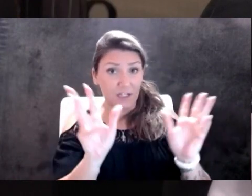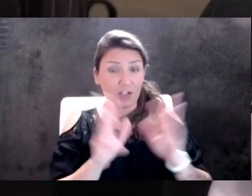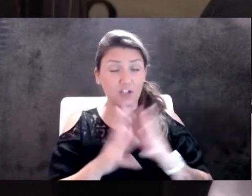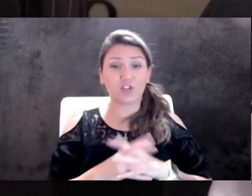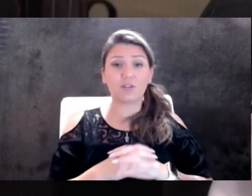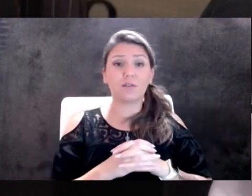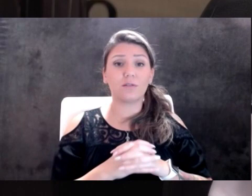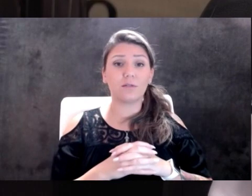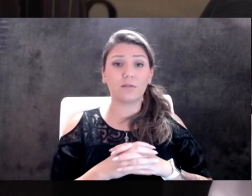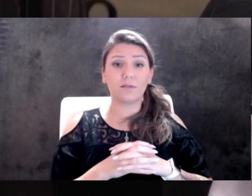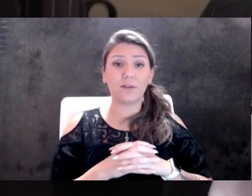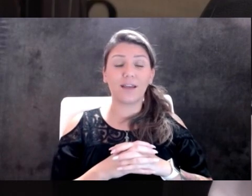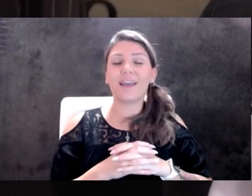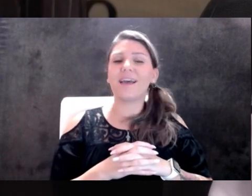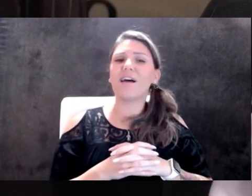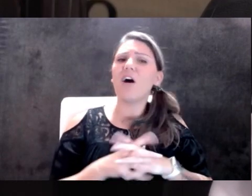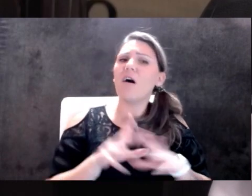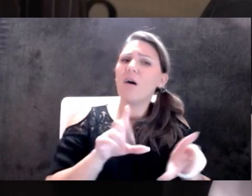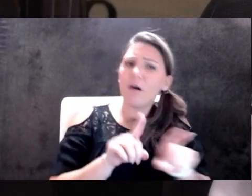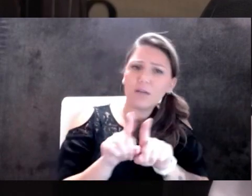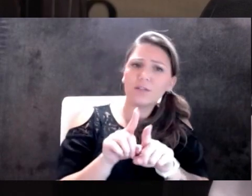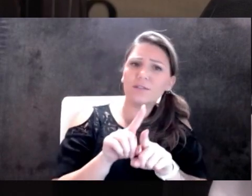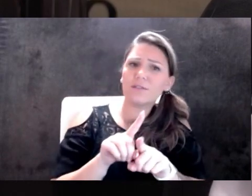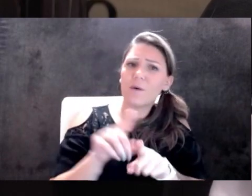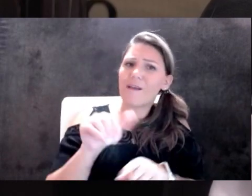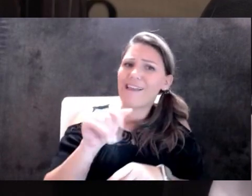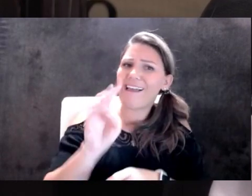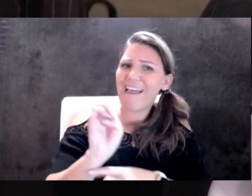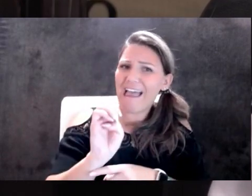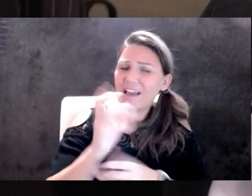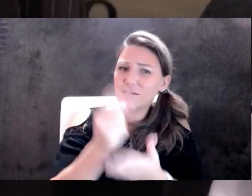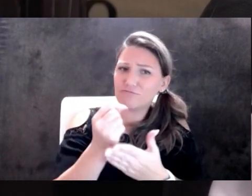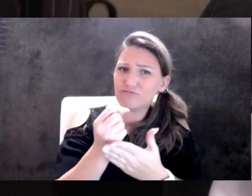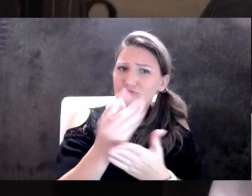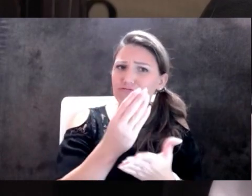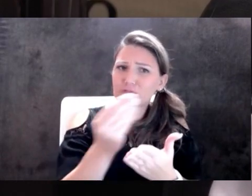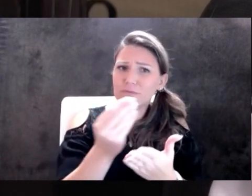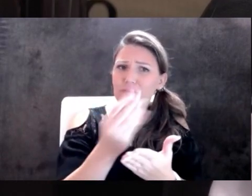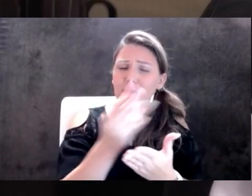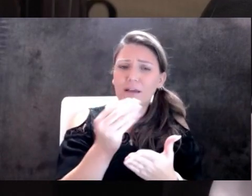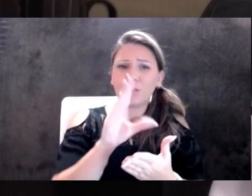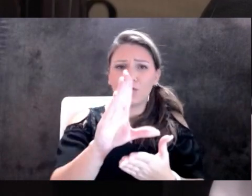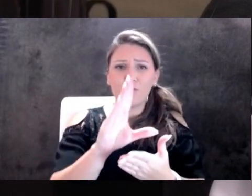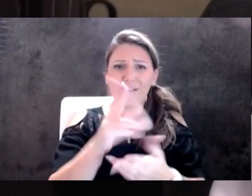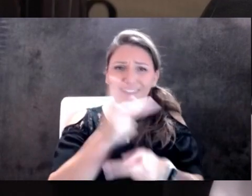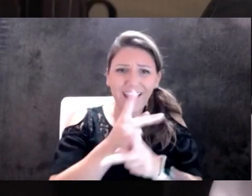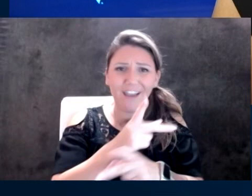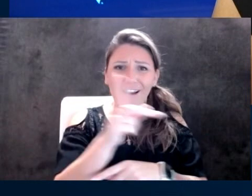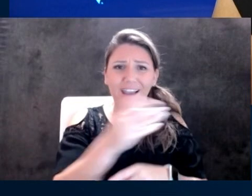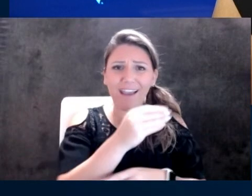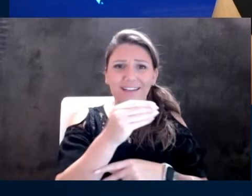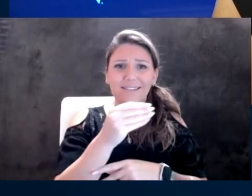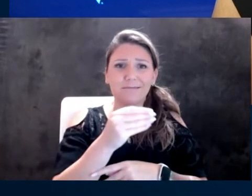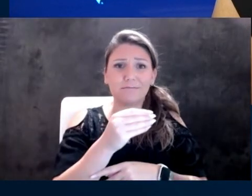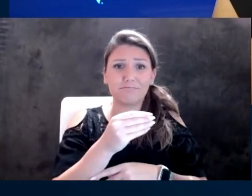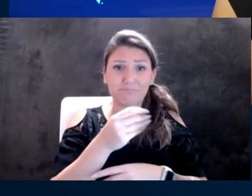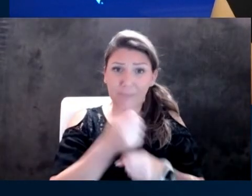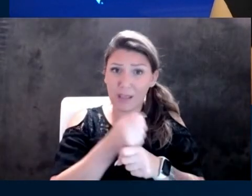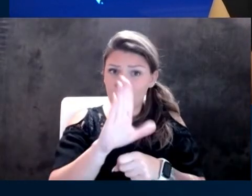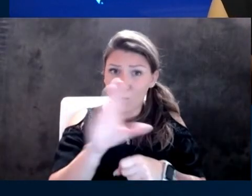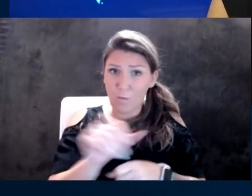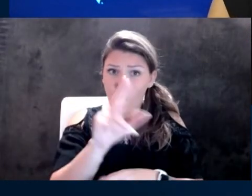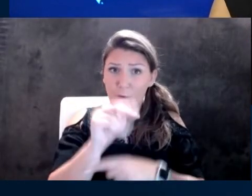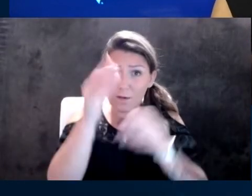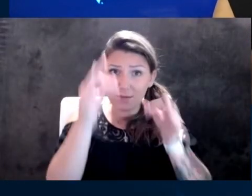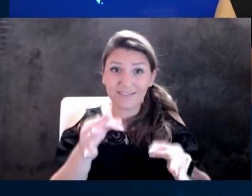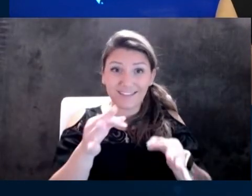an active participant in the care and the decision making for the cancer. Great advice, Dr. Hawkinson. Your